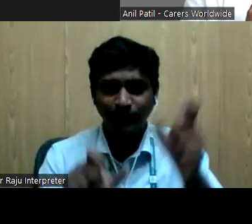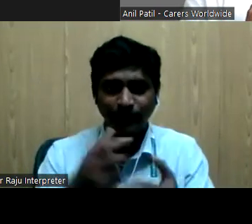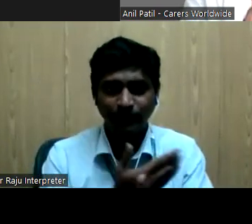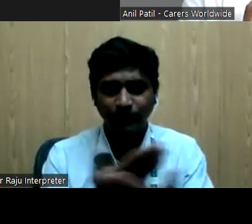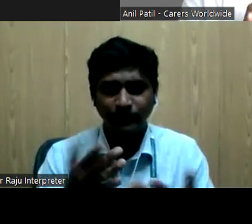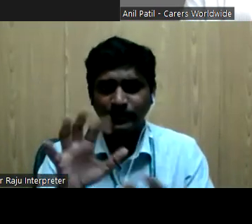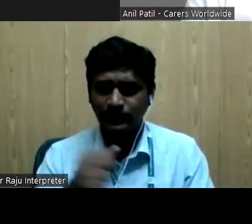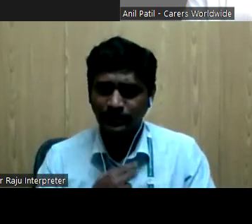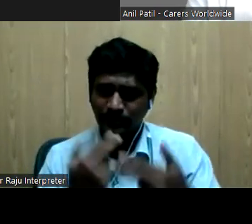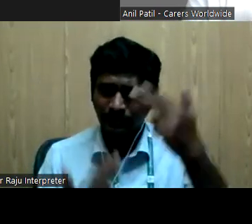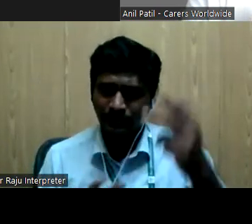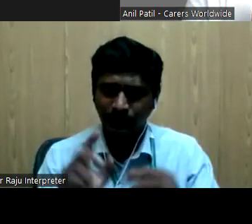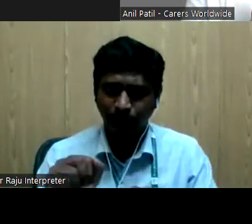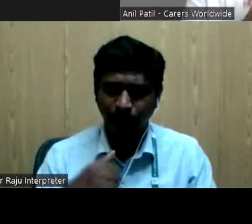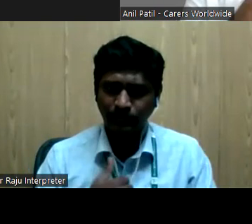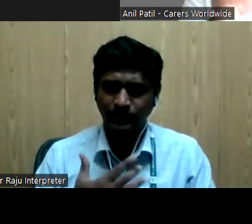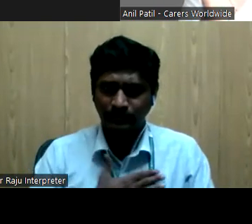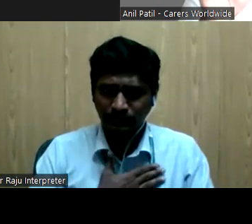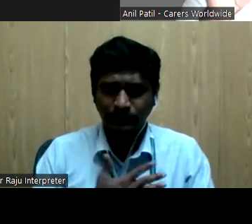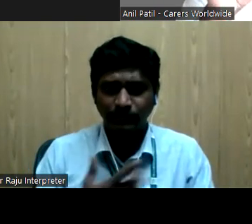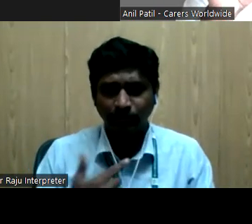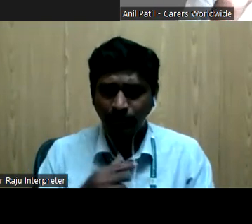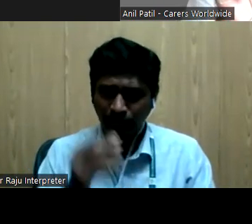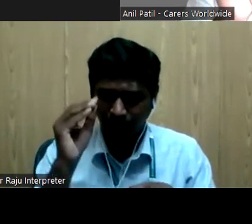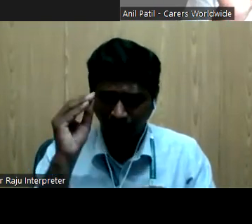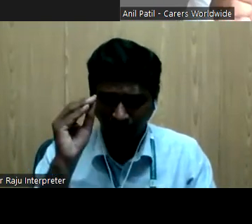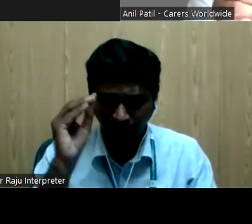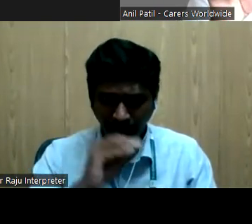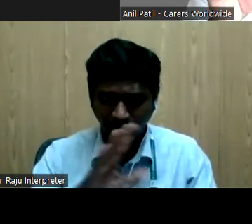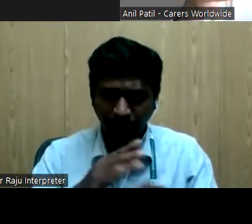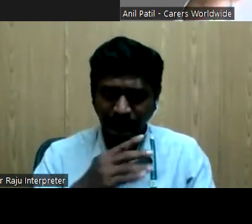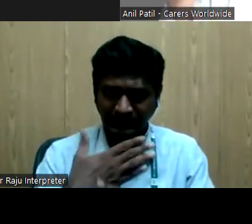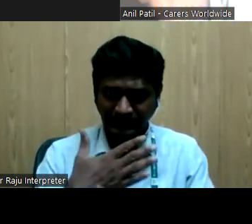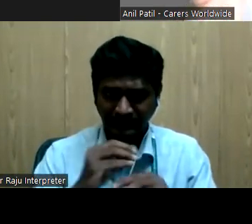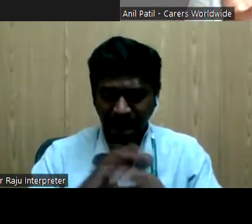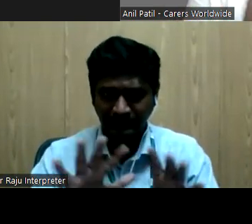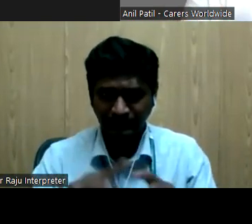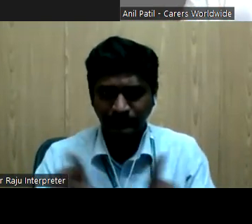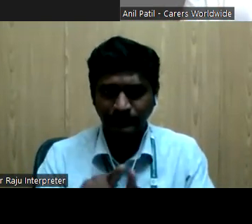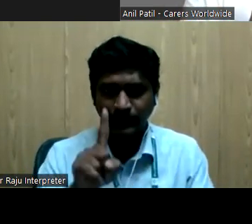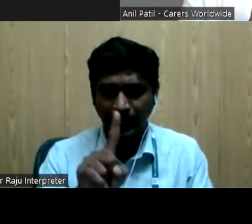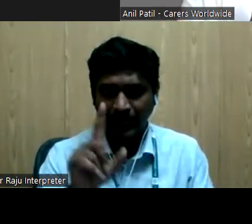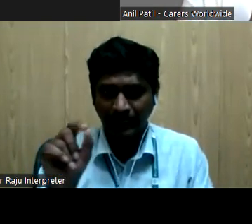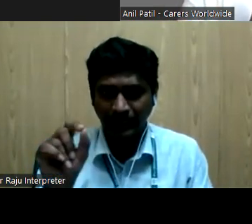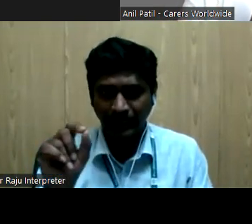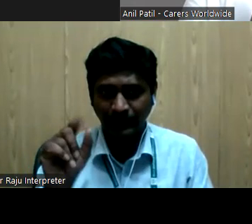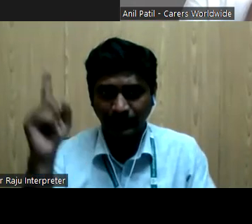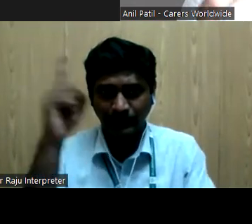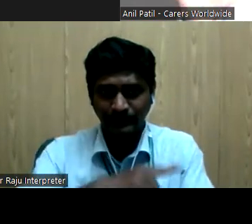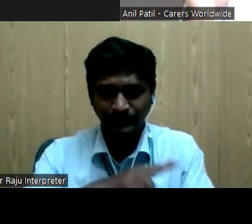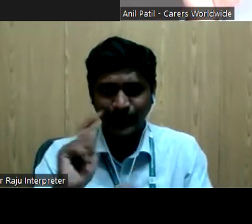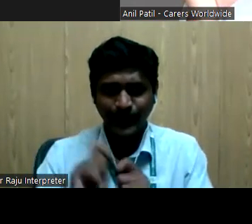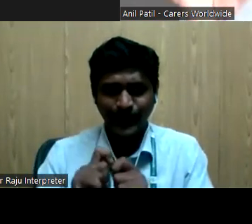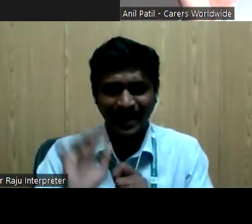I'm delighted to share with you that, you know, we have the NAREGA, 100 days work is there.